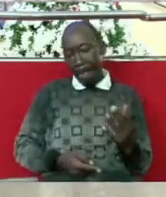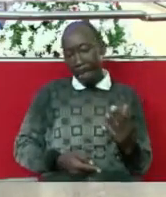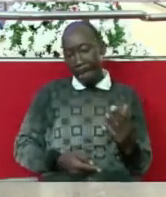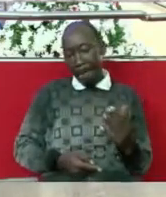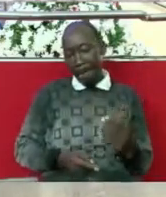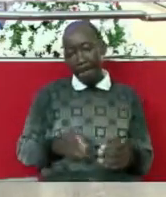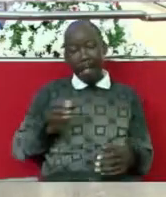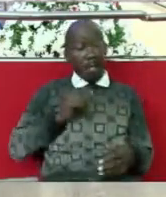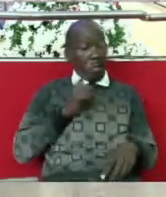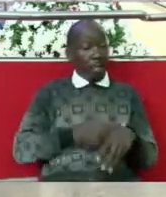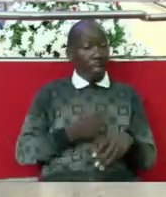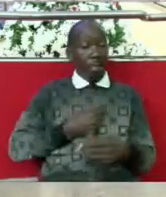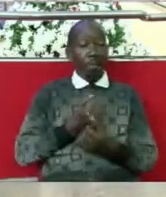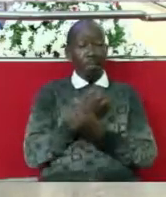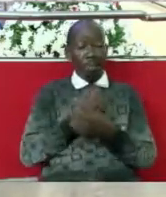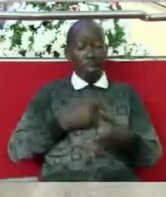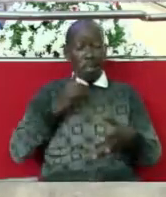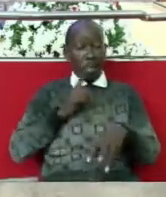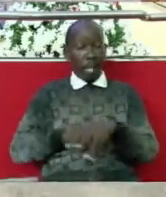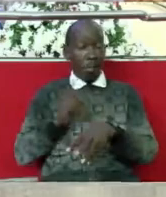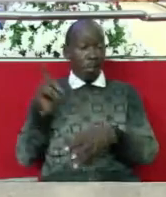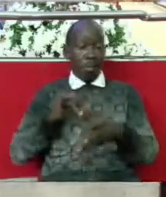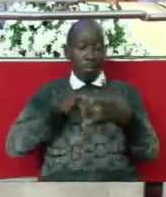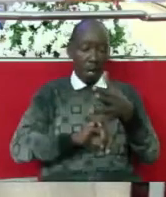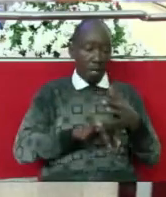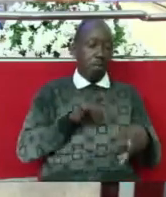This brother was married and the sister was married.